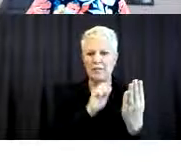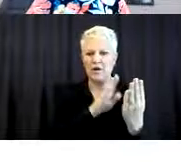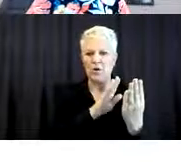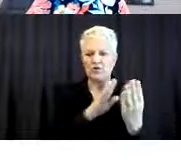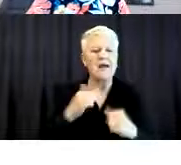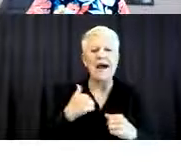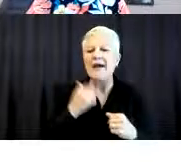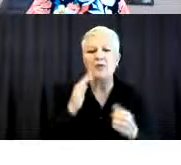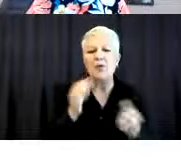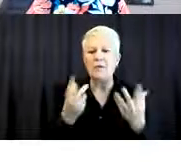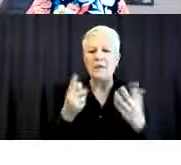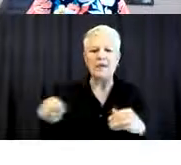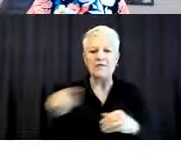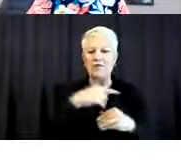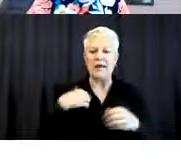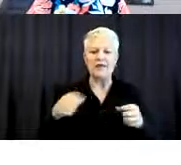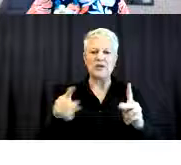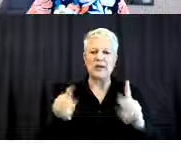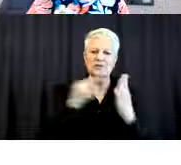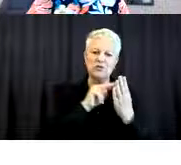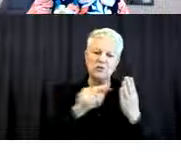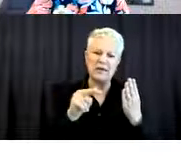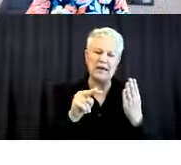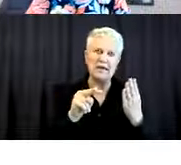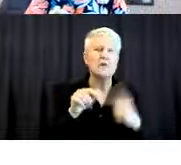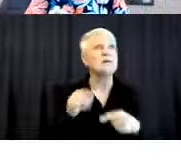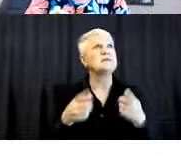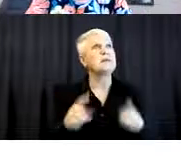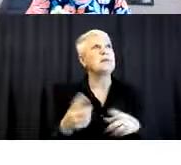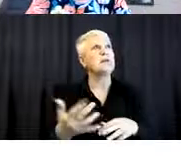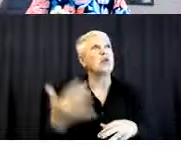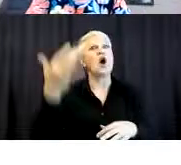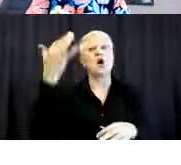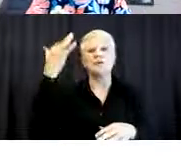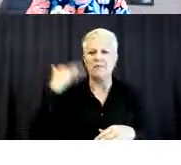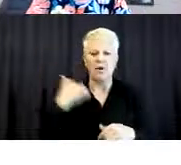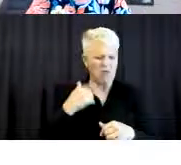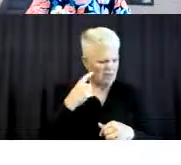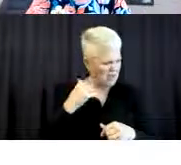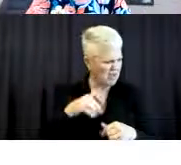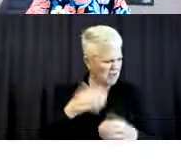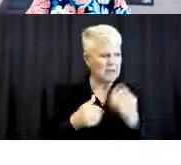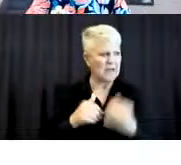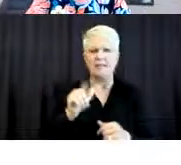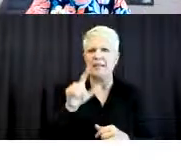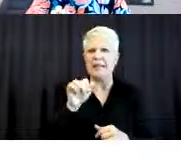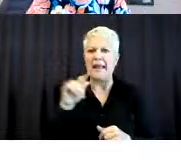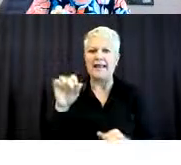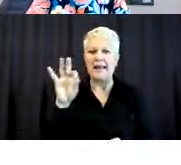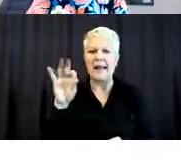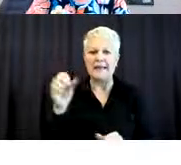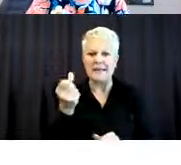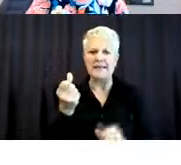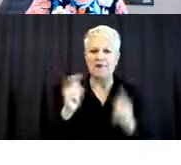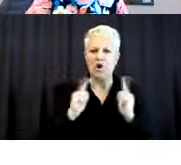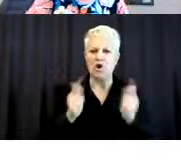how many of you had a chance to read, and this was back quite a long time ago, I think in the maybe late 90s, early